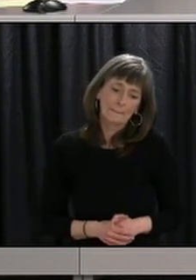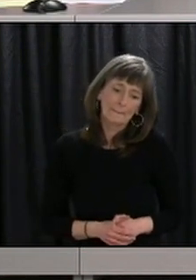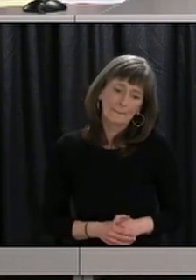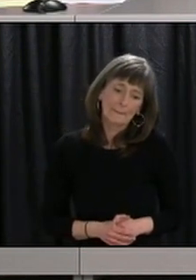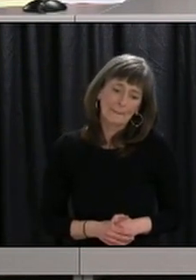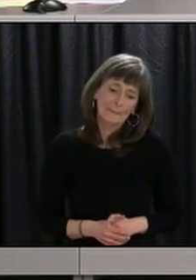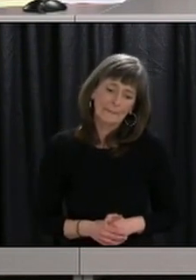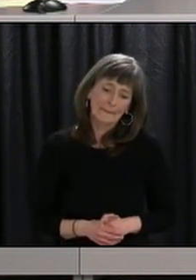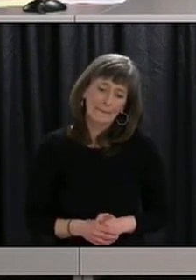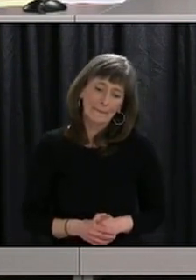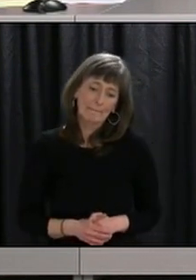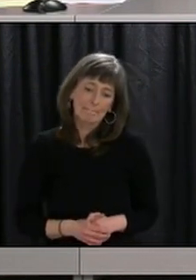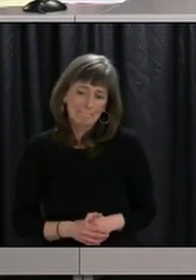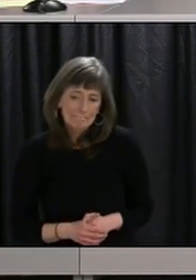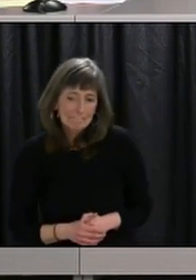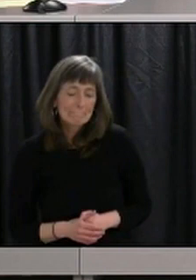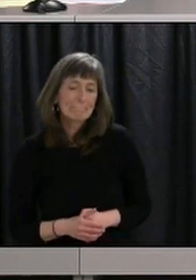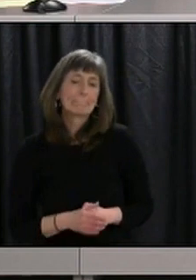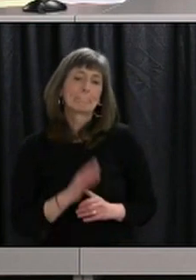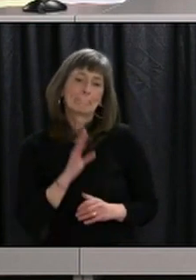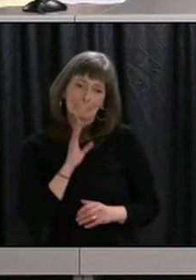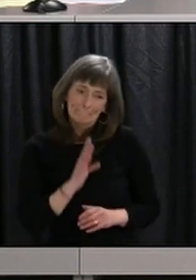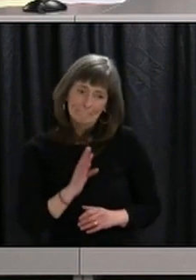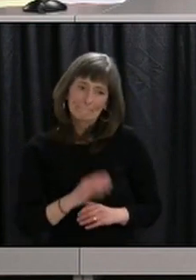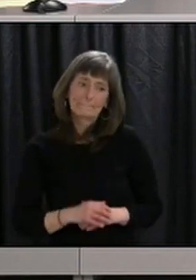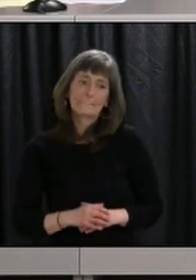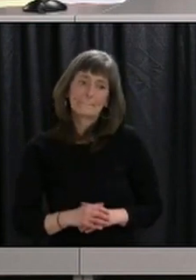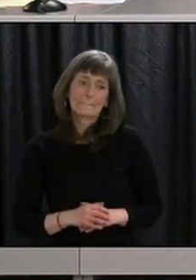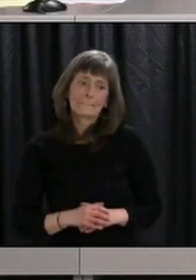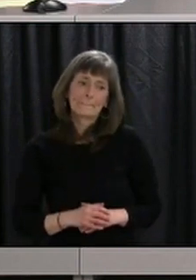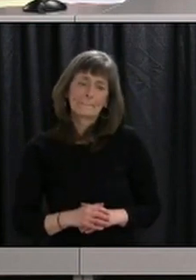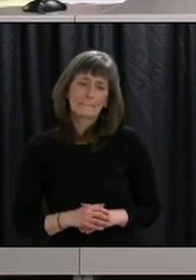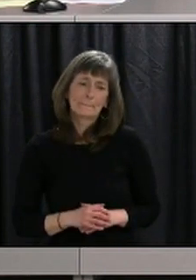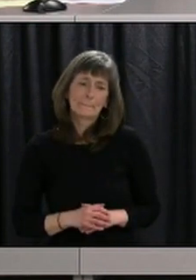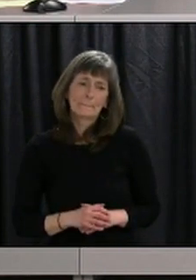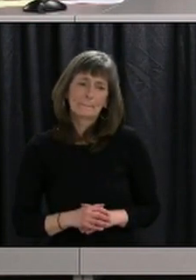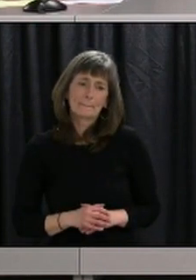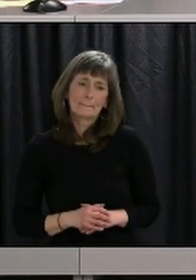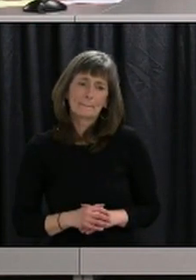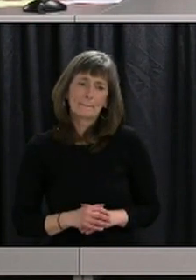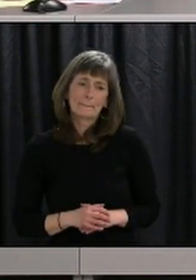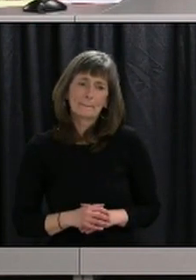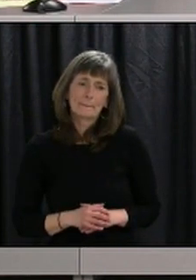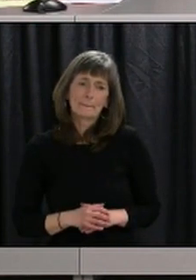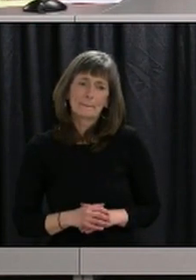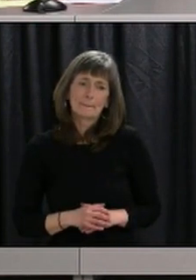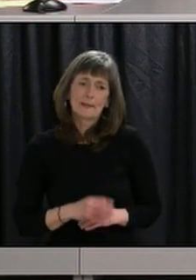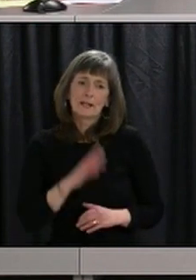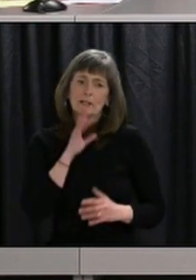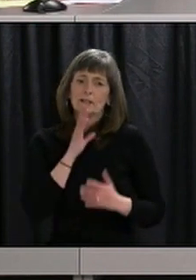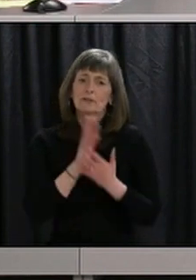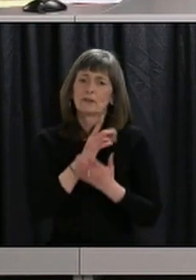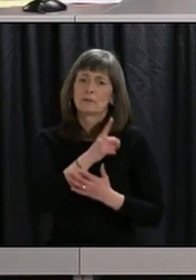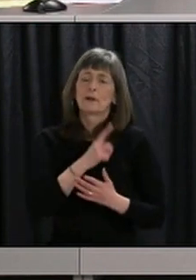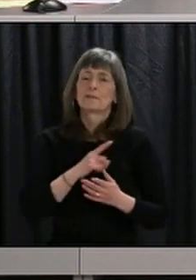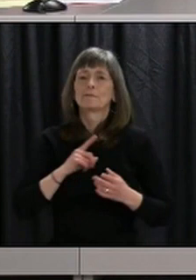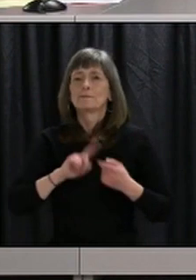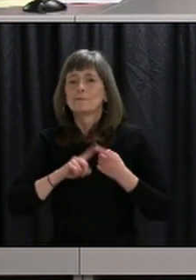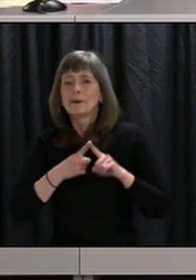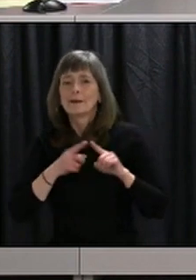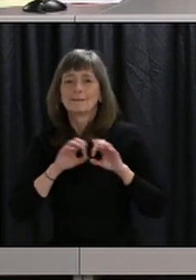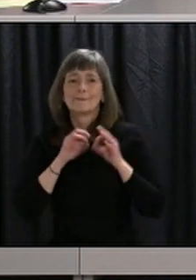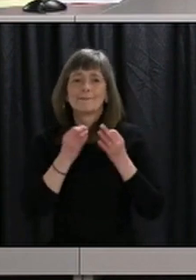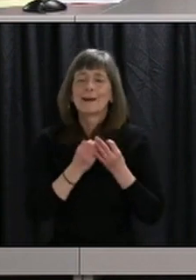Hi. You mentioned dropping off meals to friends or family. I